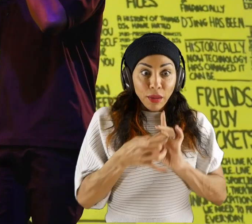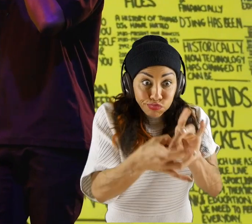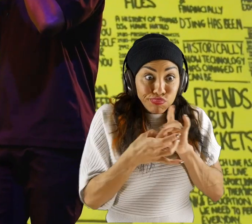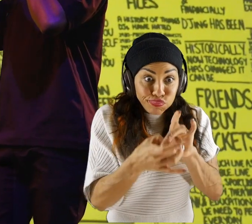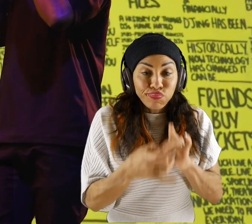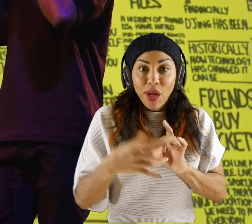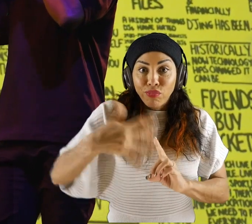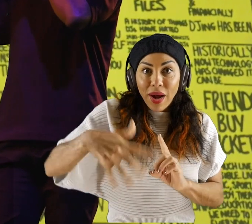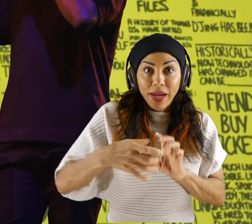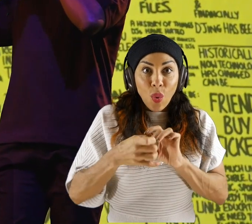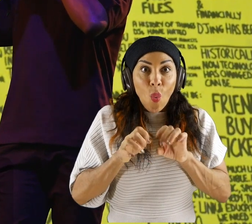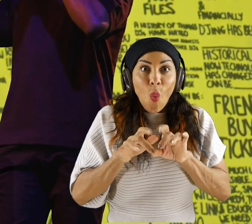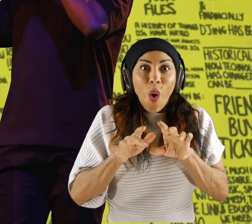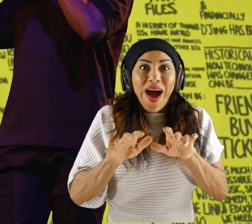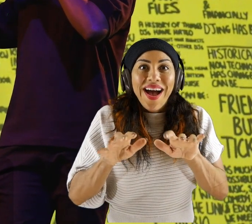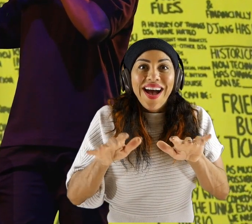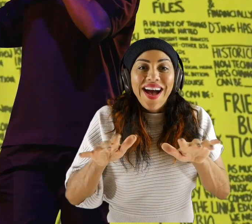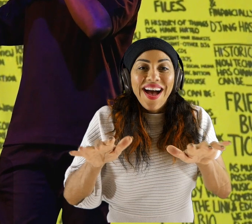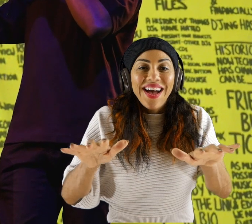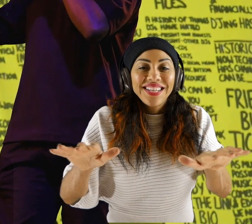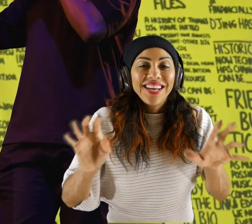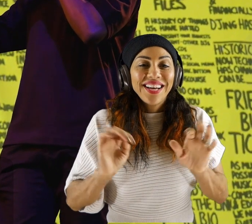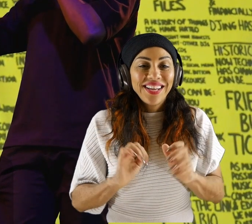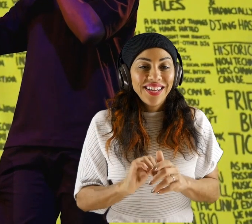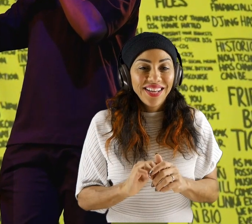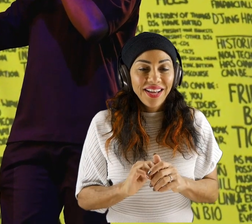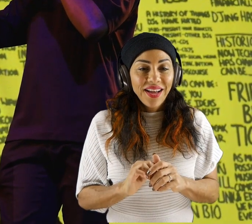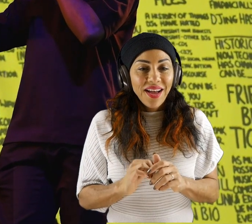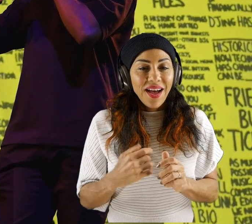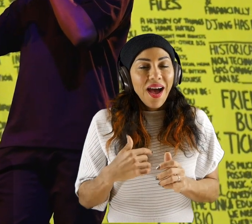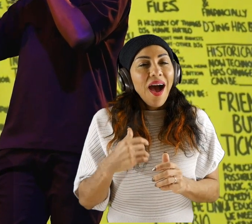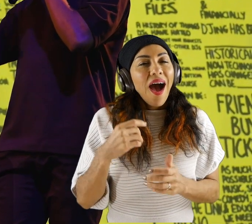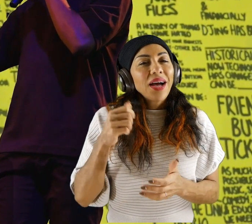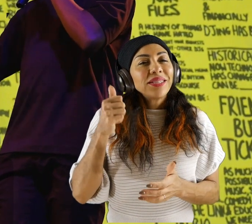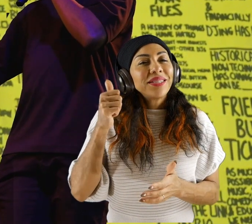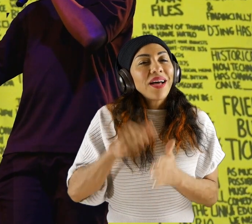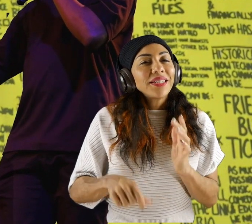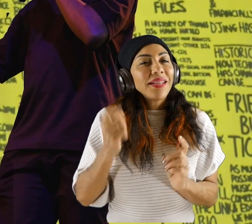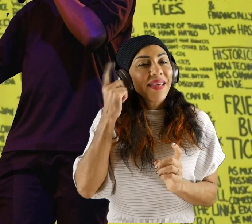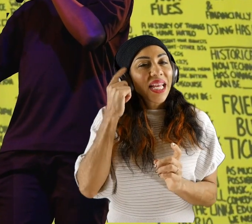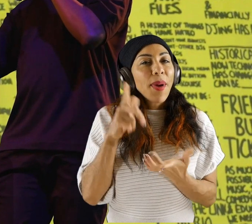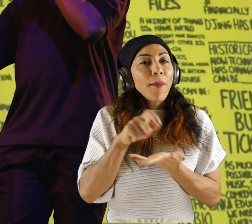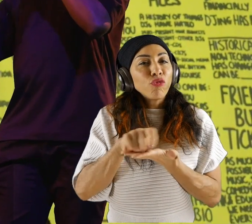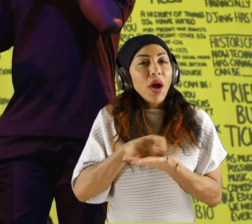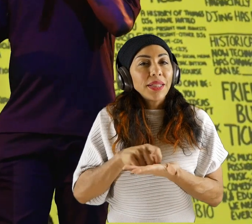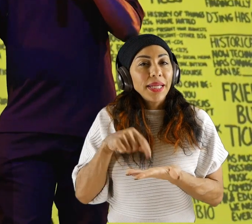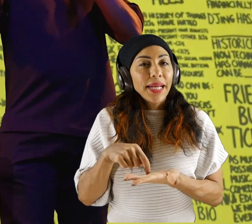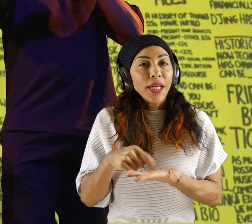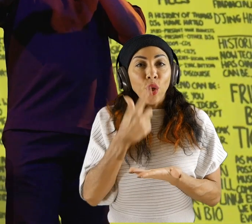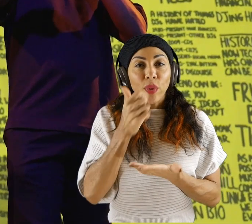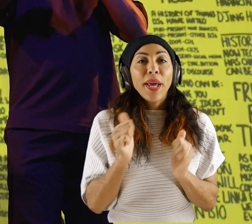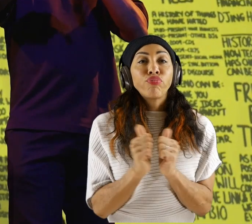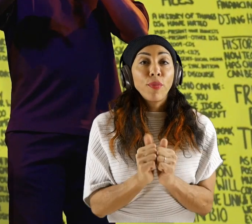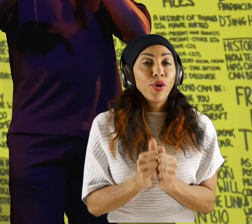like wider, I started to dial down my writing into writing that could land anywhere. So one